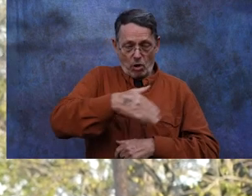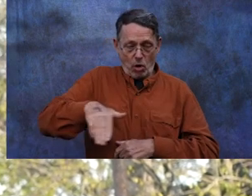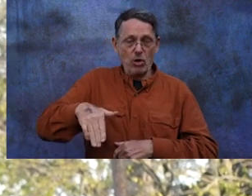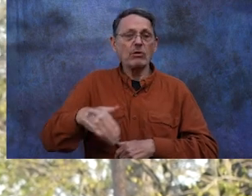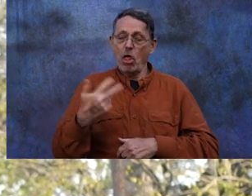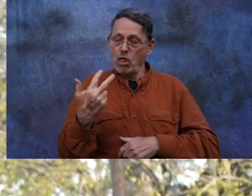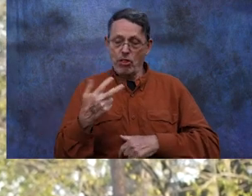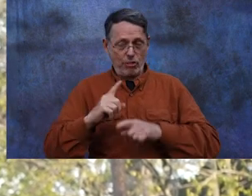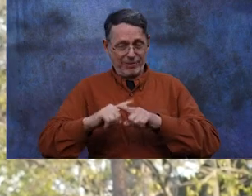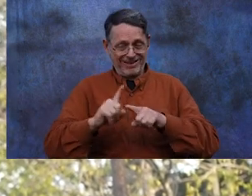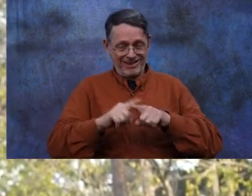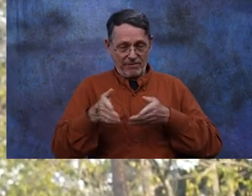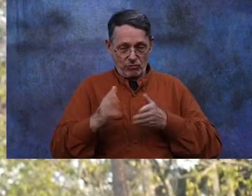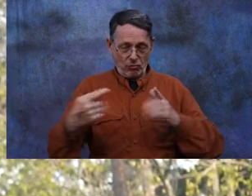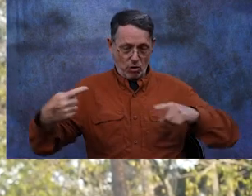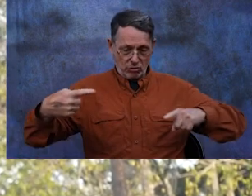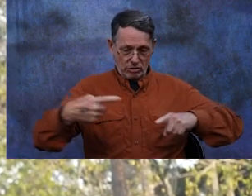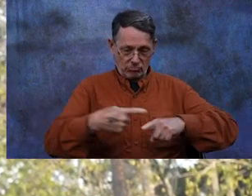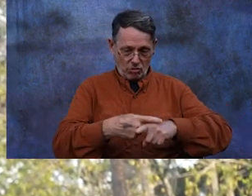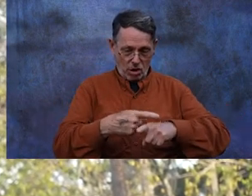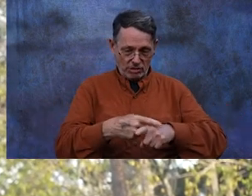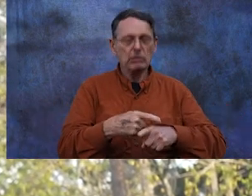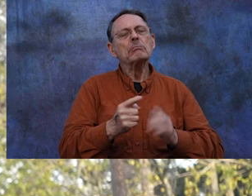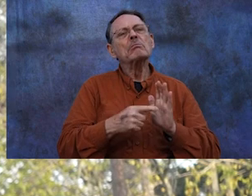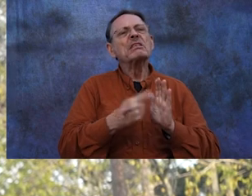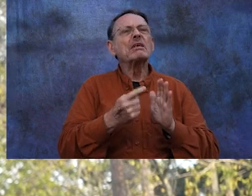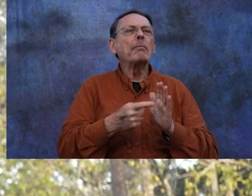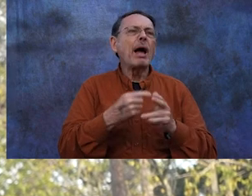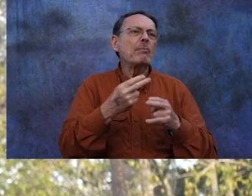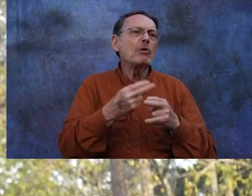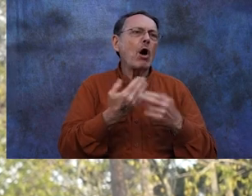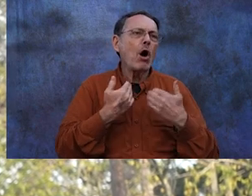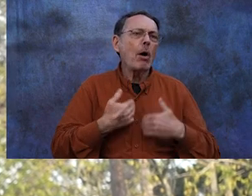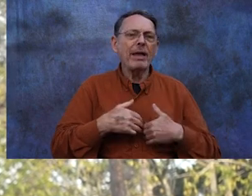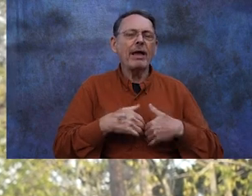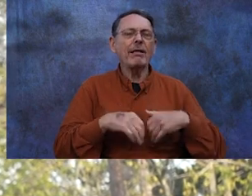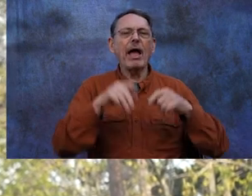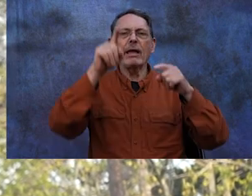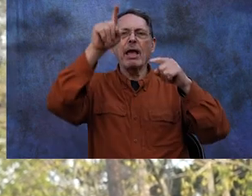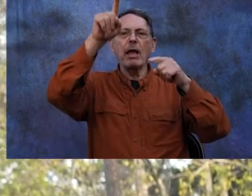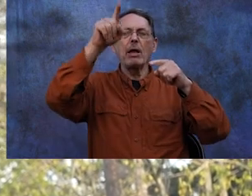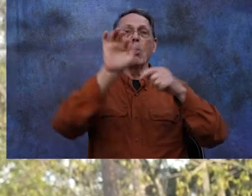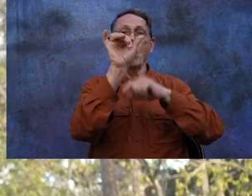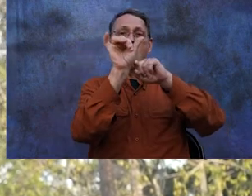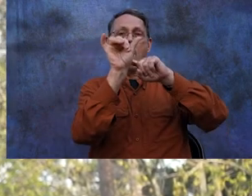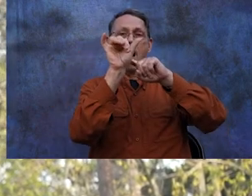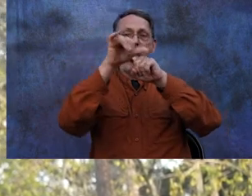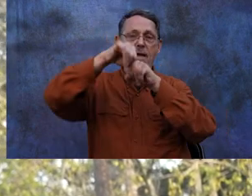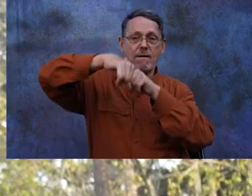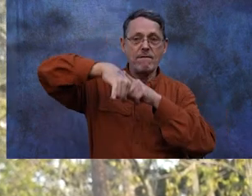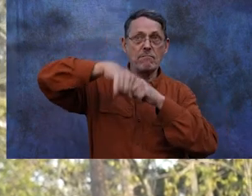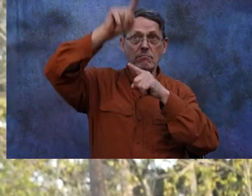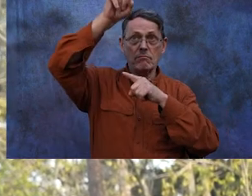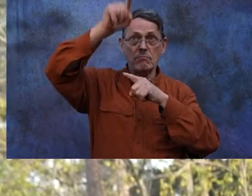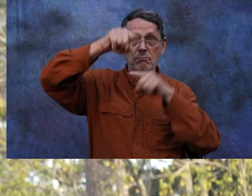In some forms, you can think of as an inverted Y, a line straight down and